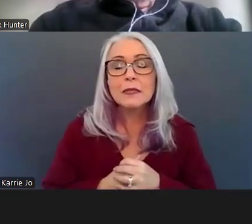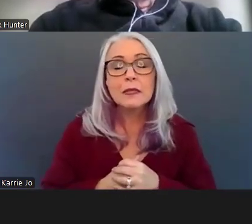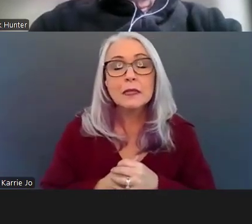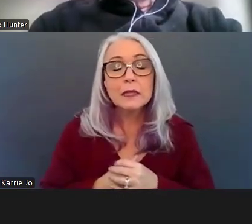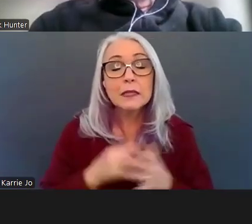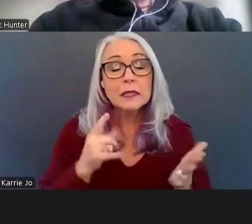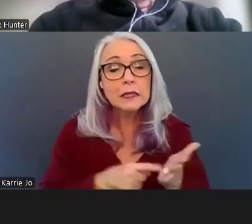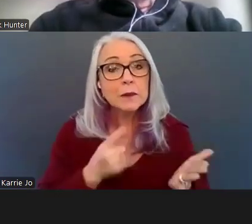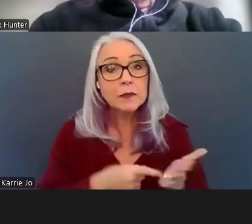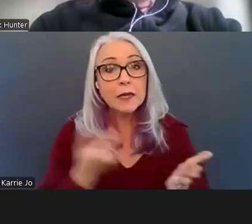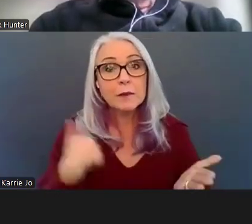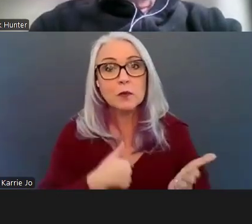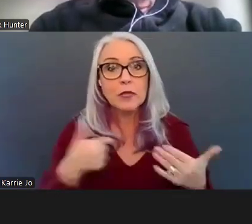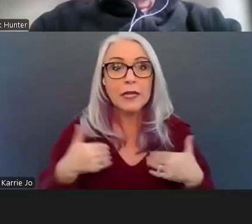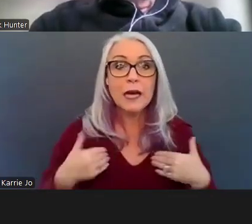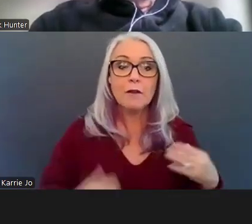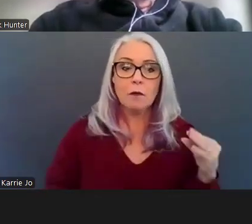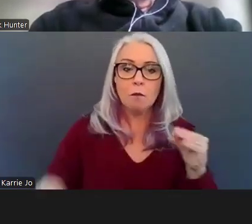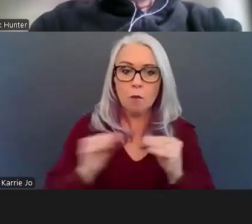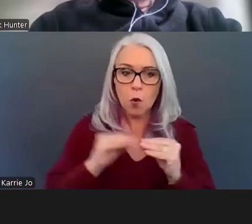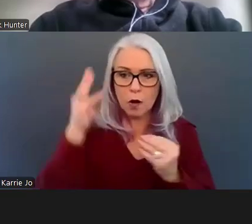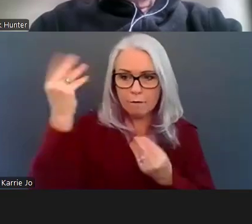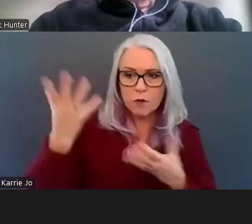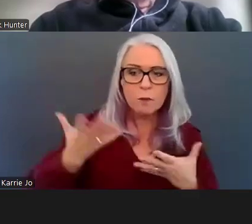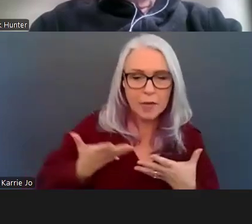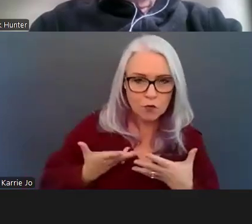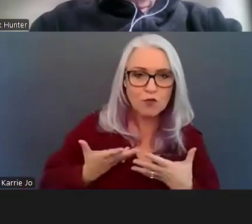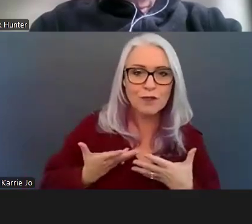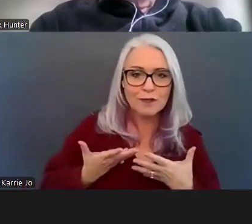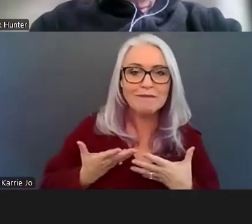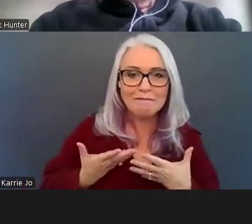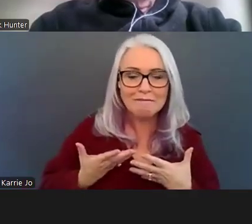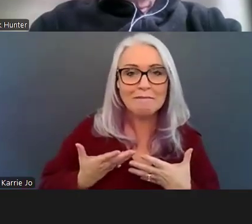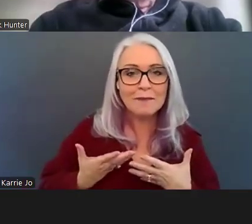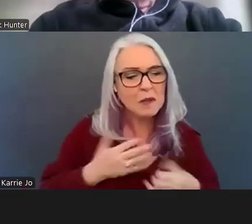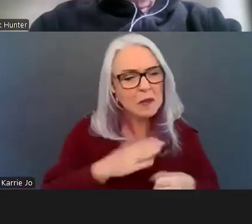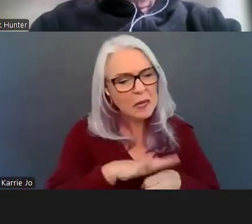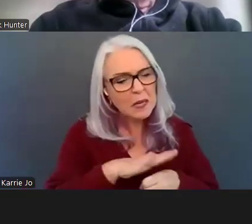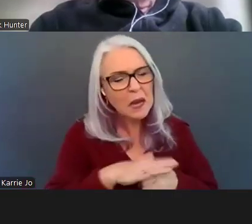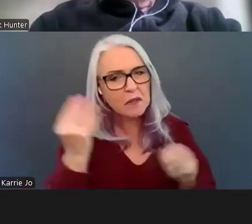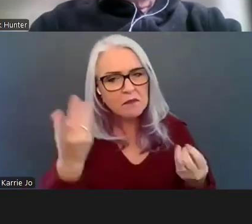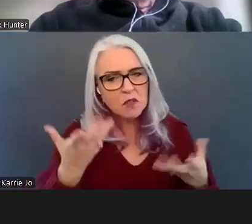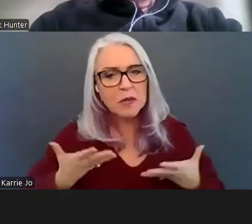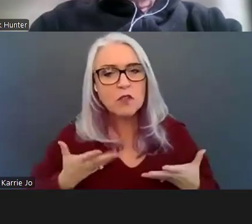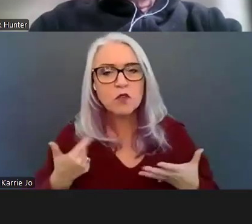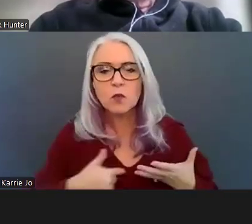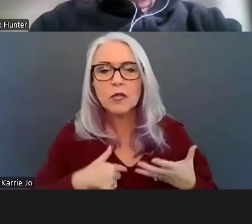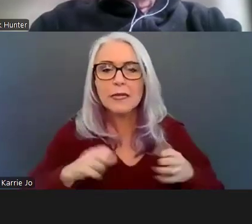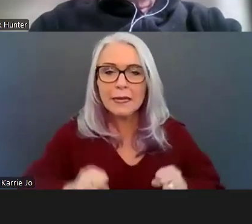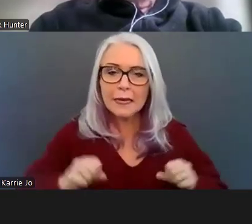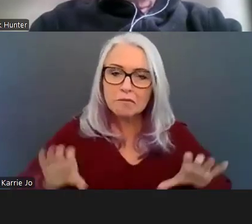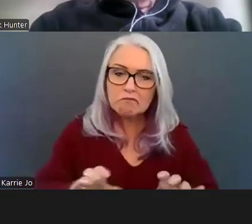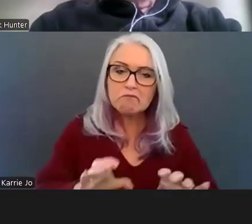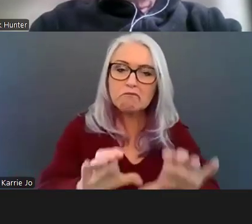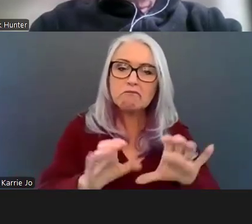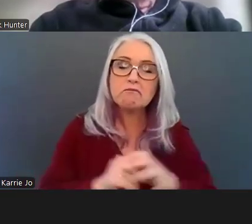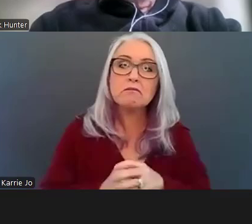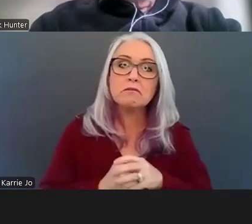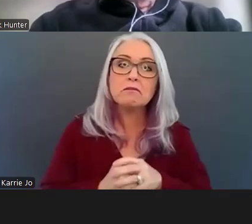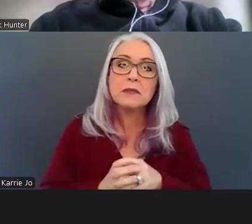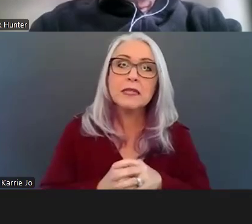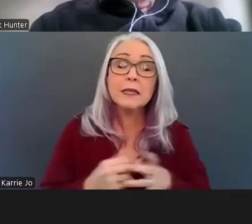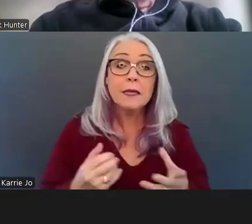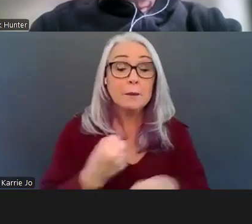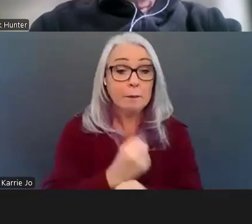have more information than we think, and we have enough information to act. We are often acting and making decisions